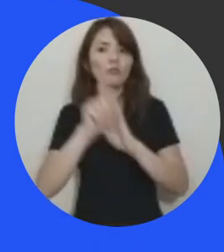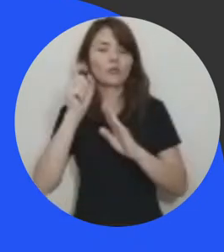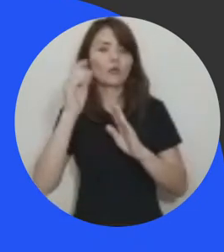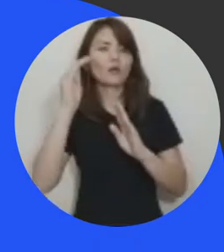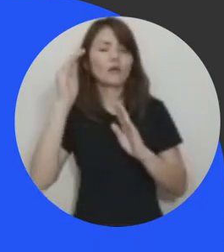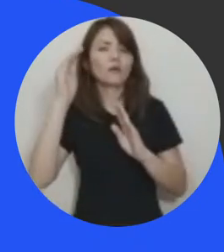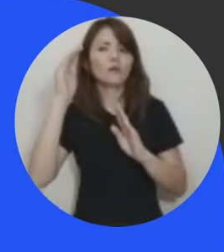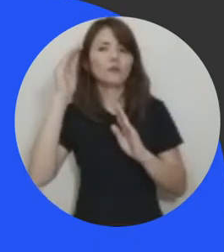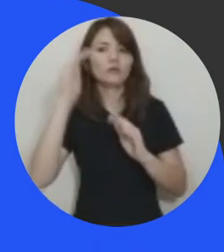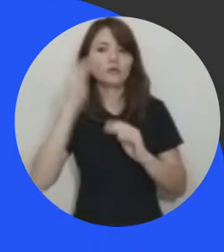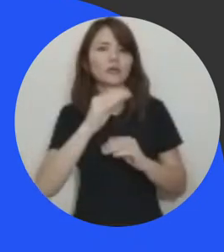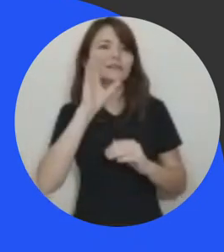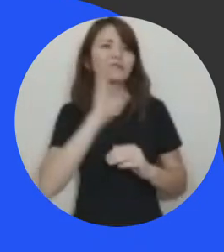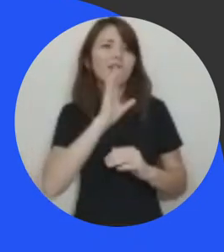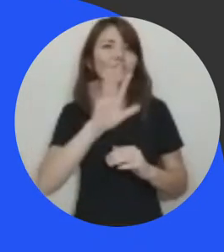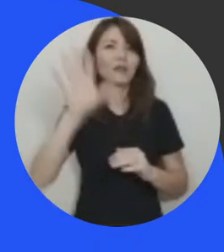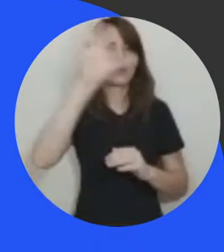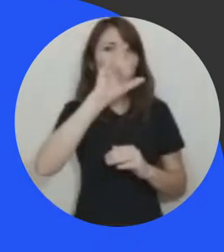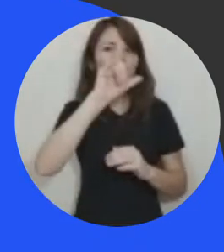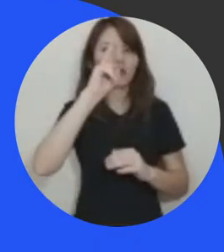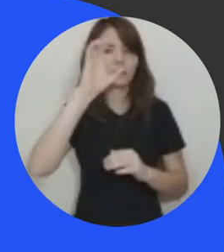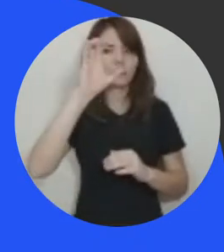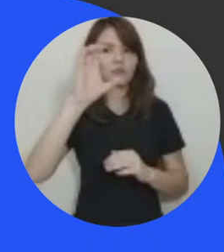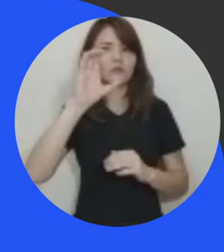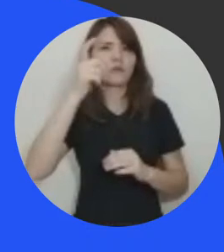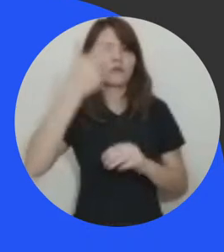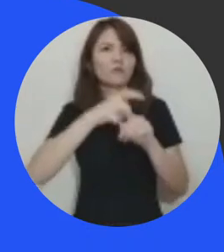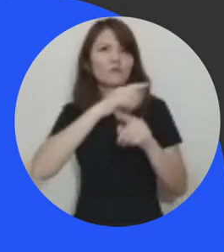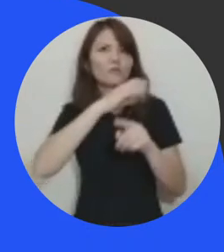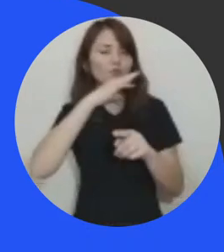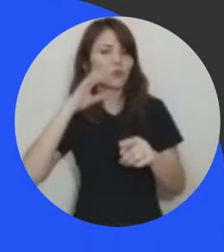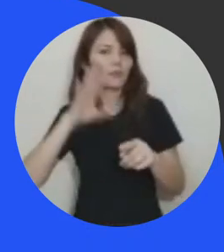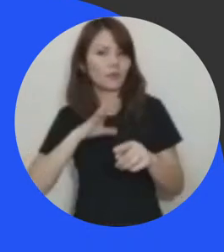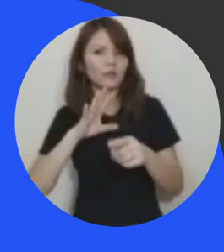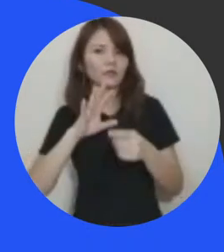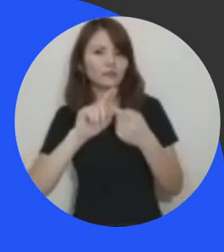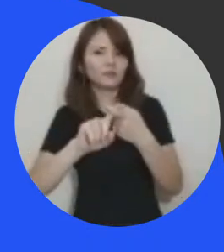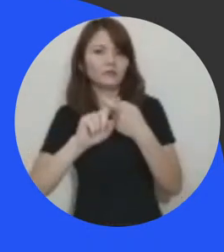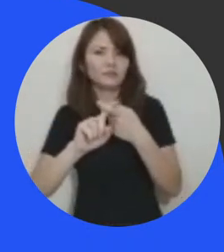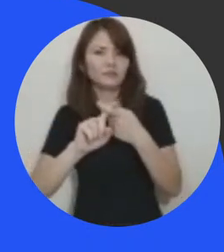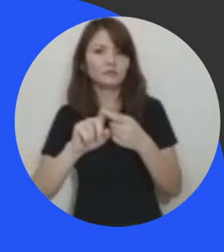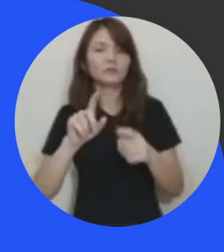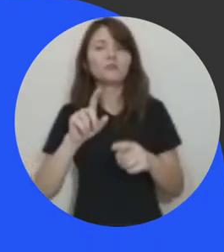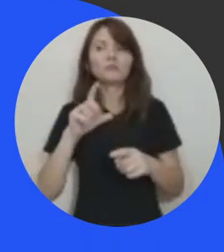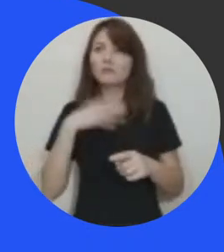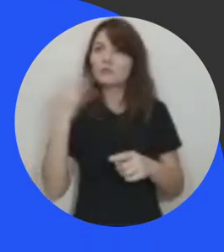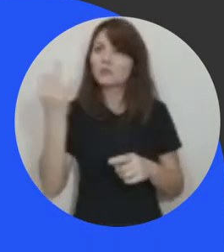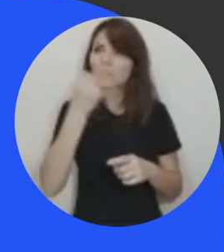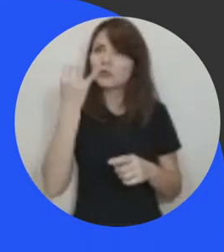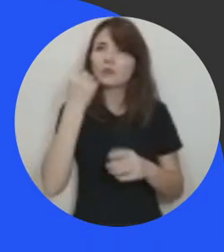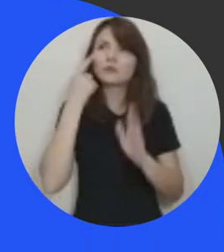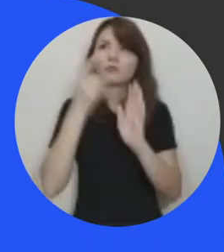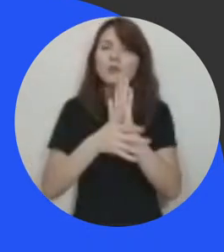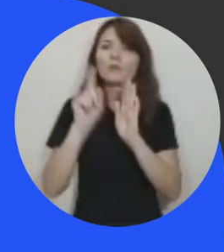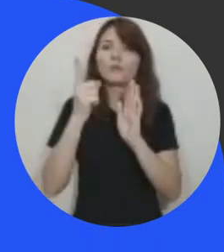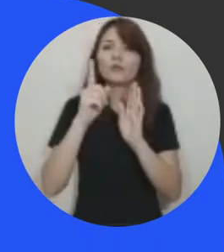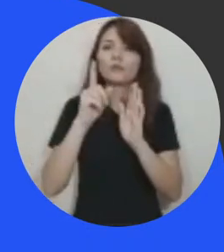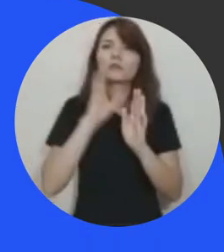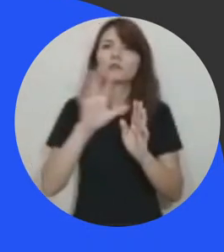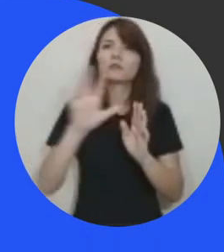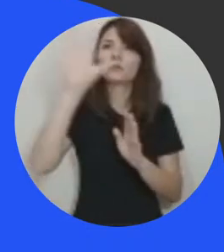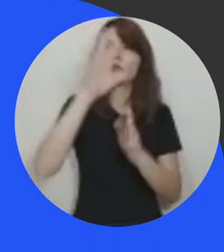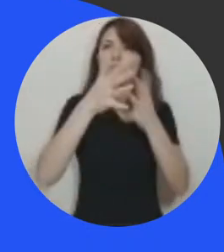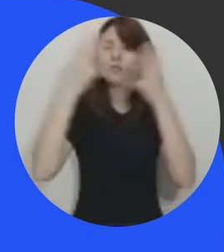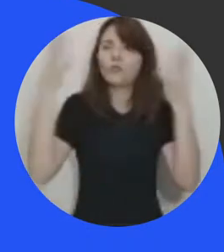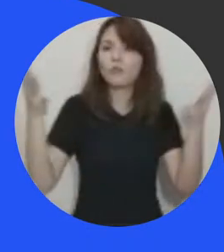Case numbers were staying high. And we were very interested to understand why that was, and to